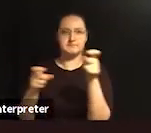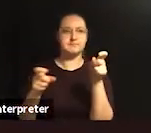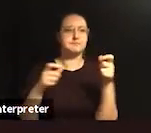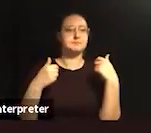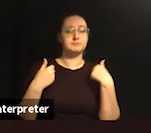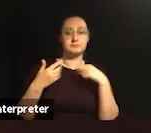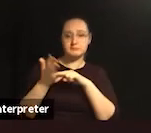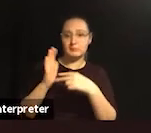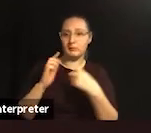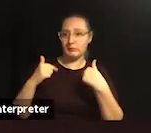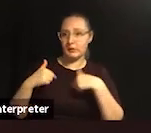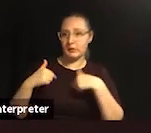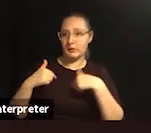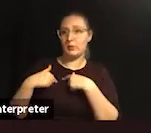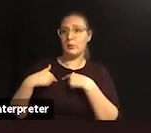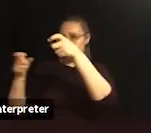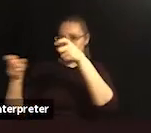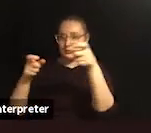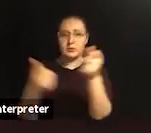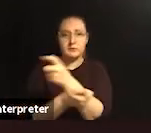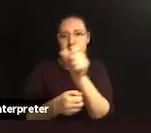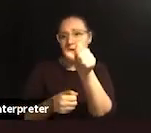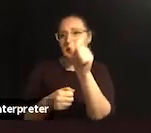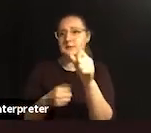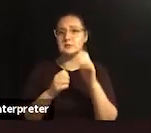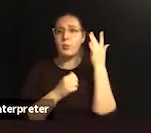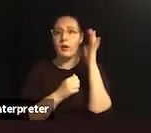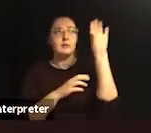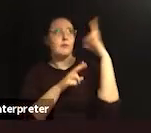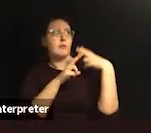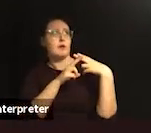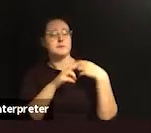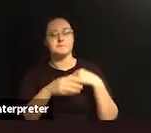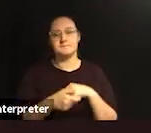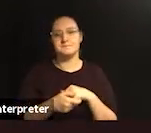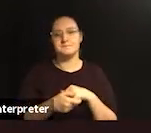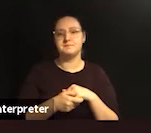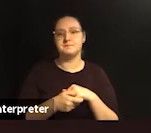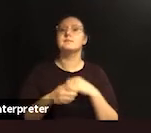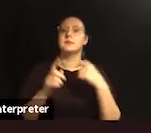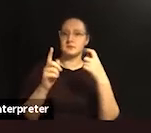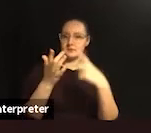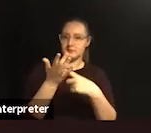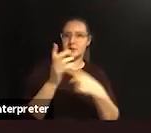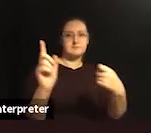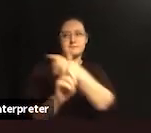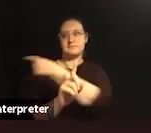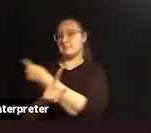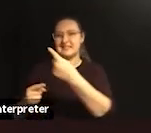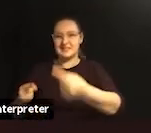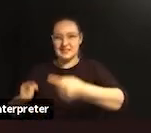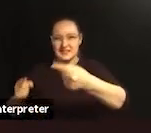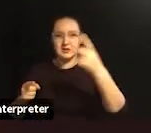creatures. When our disobedience took us far from you, you did not abandon us to the power of death. In your mercy, you